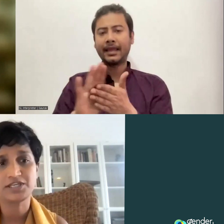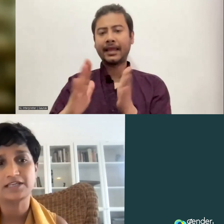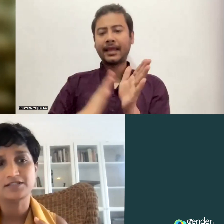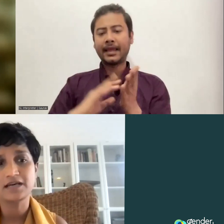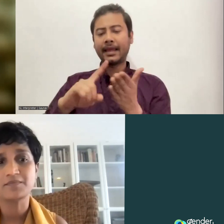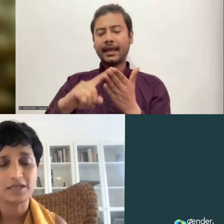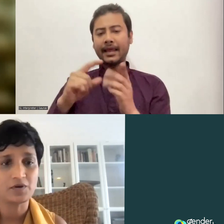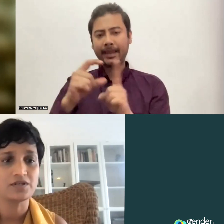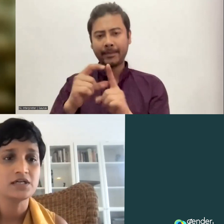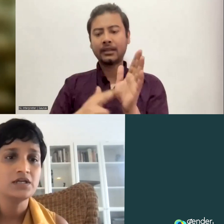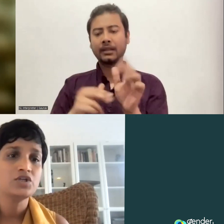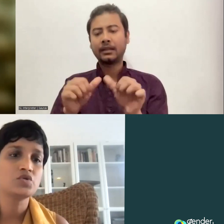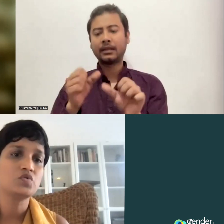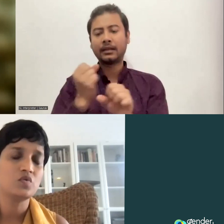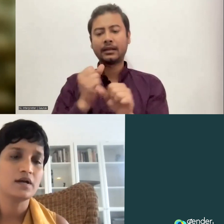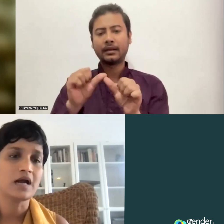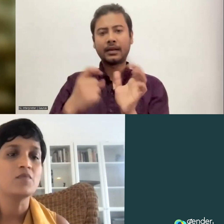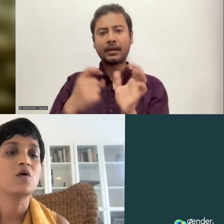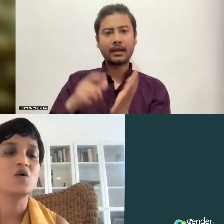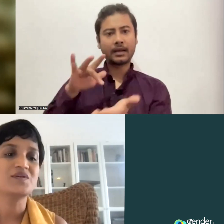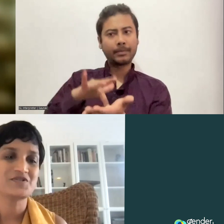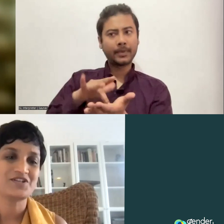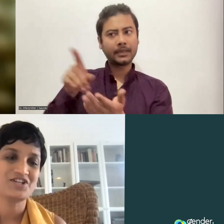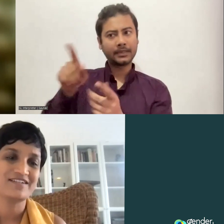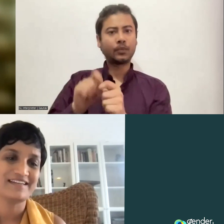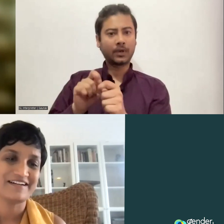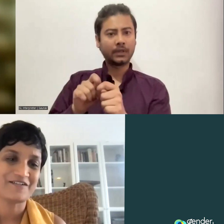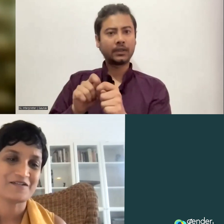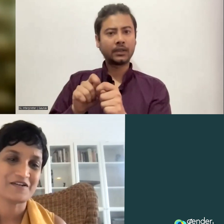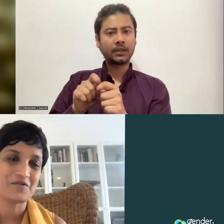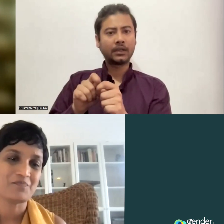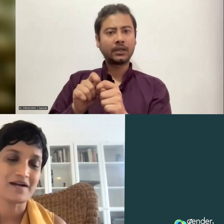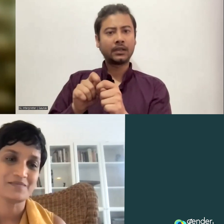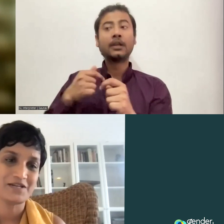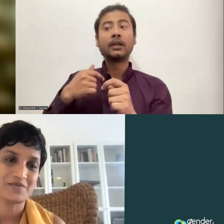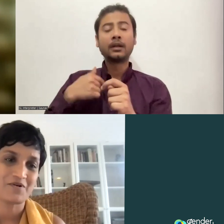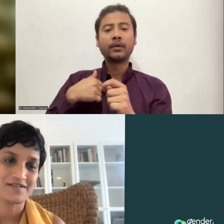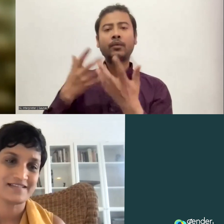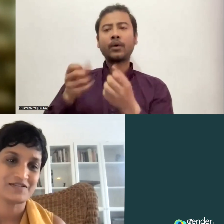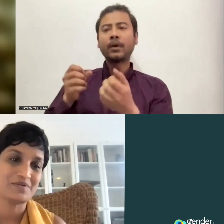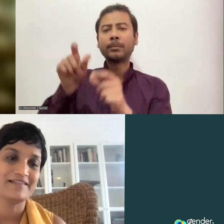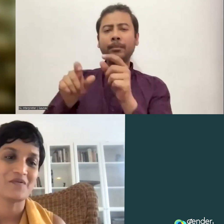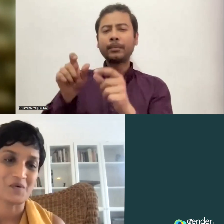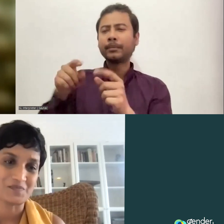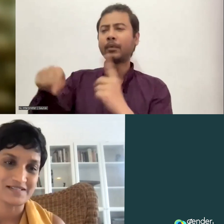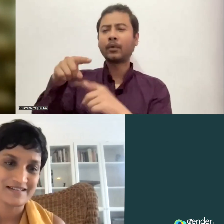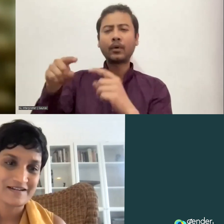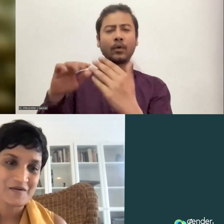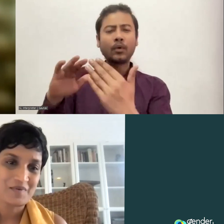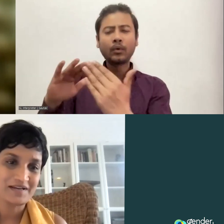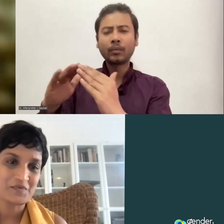that particular slum neighborhood to come along with us on a journey around participatory process and to build their